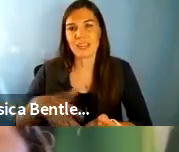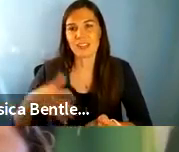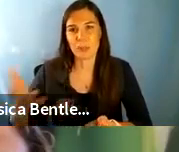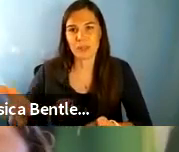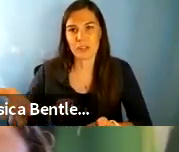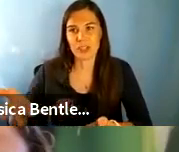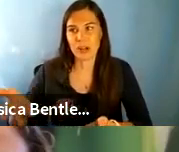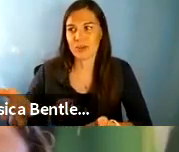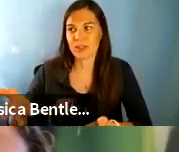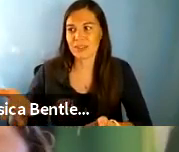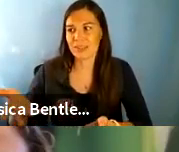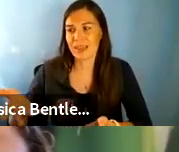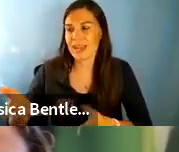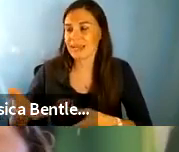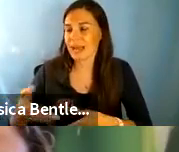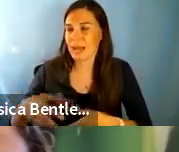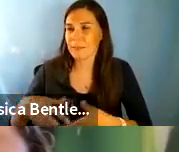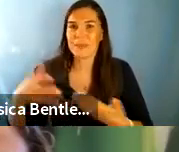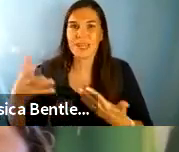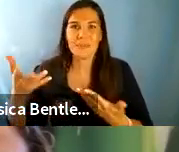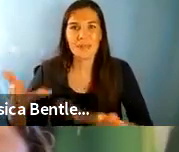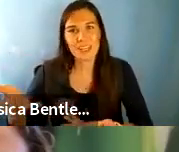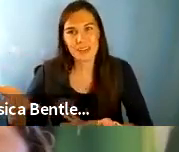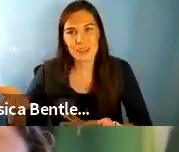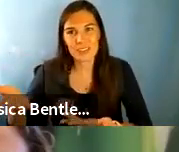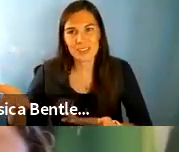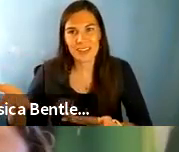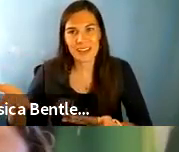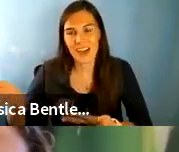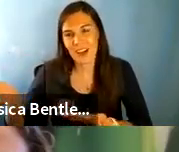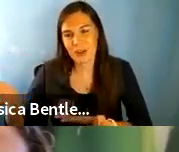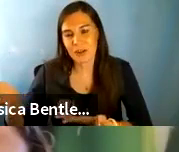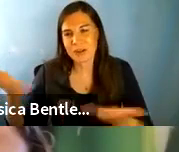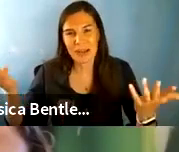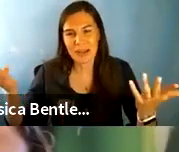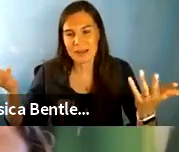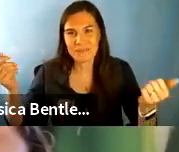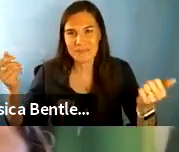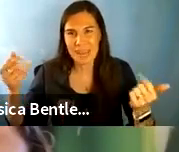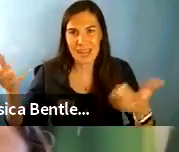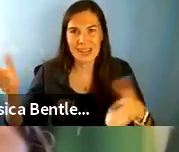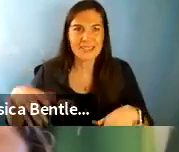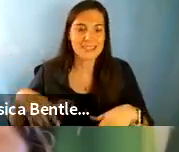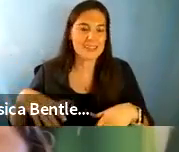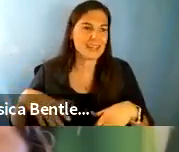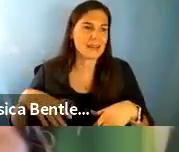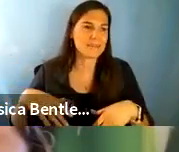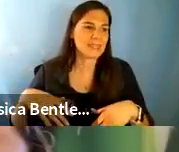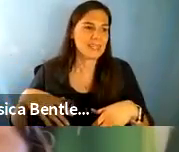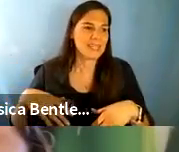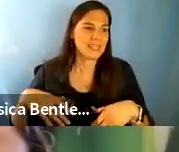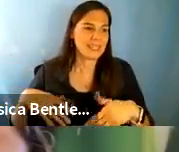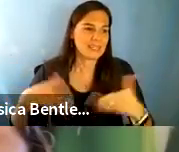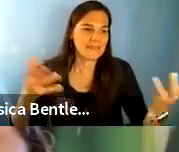where they interpret for shows like Beatles cover band,